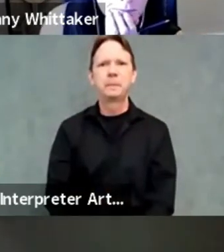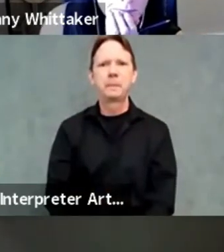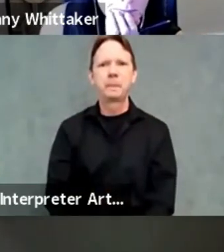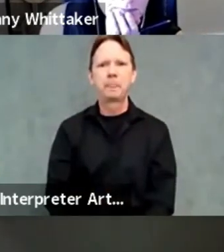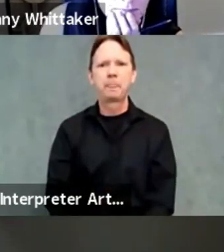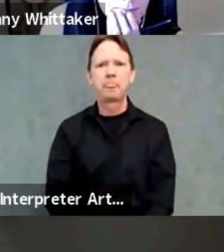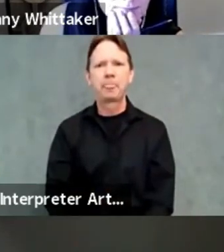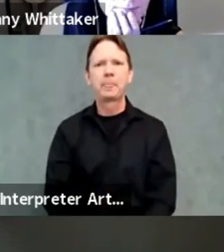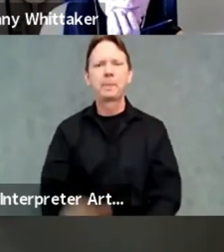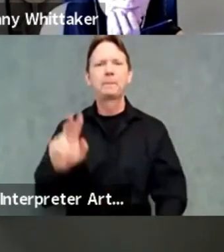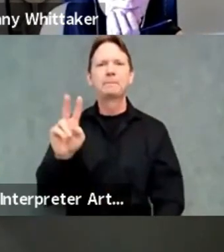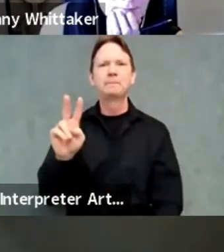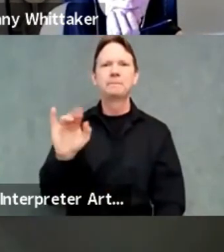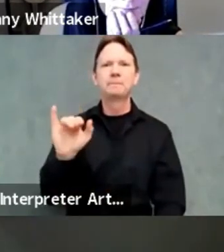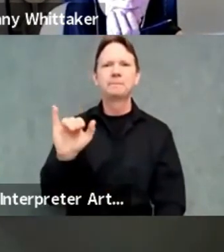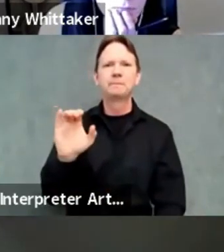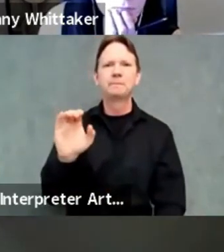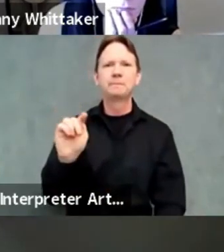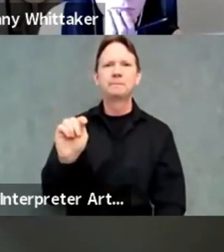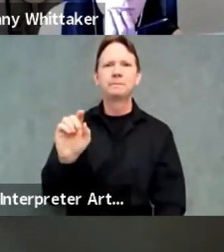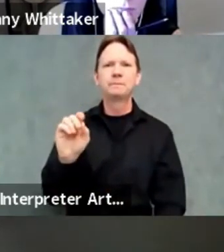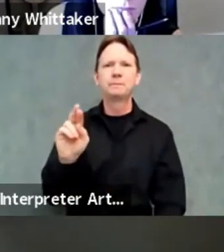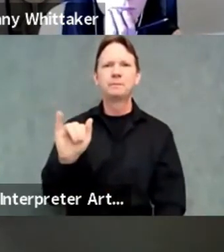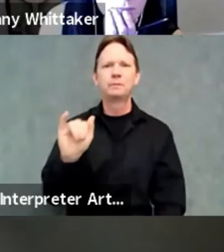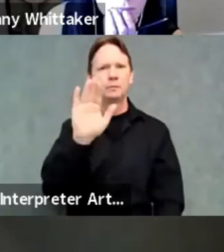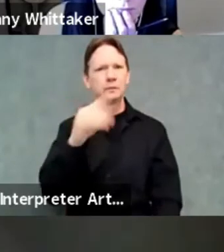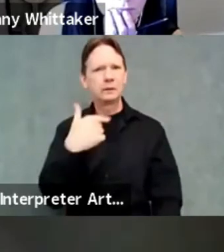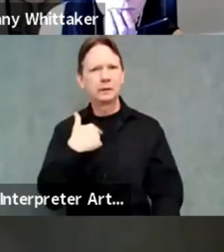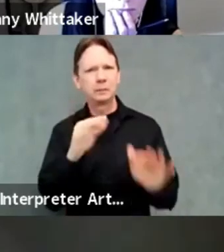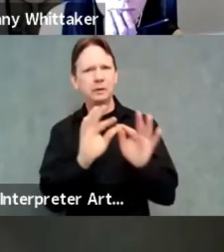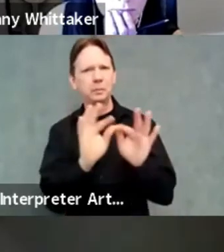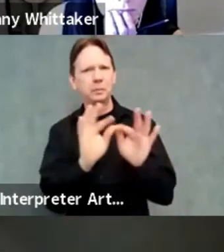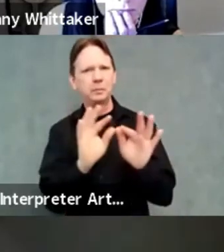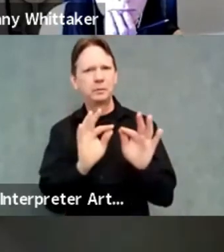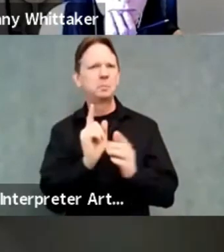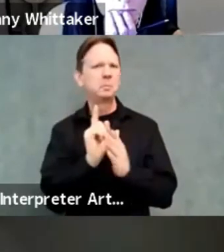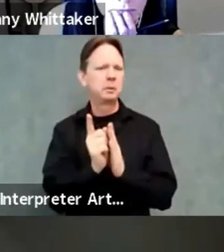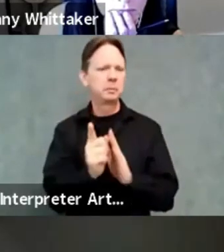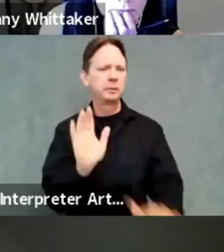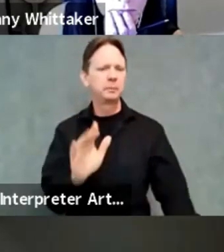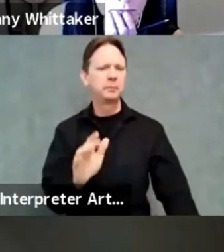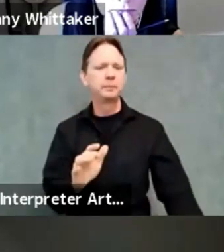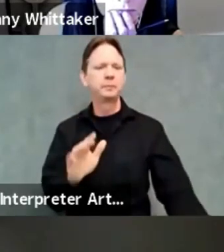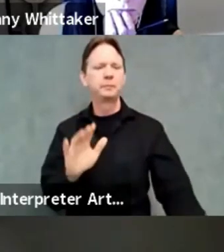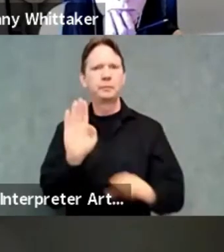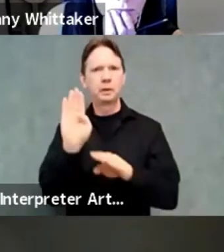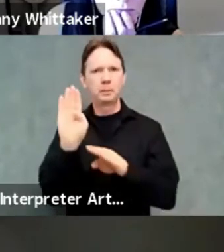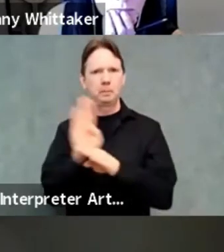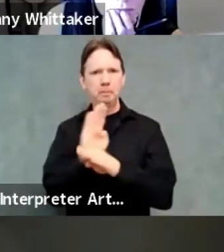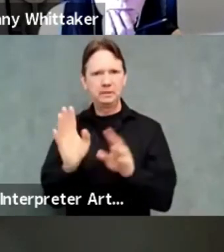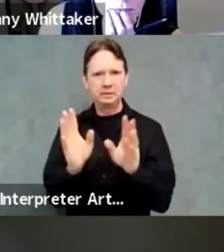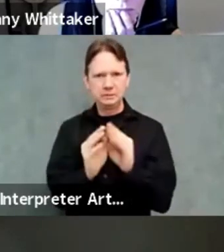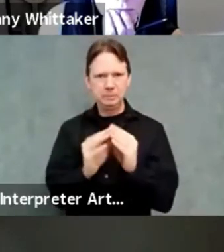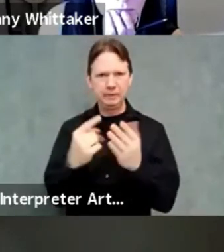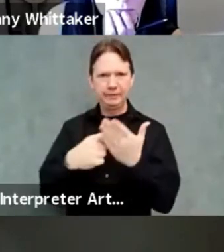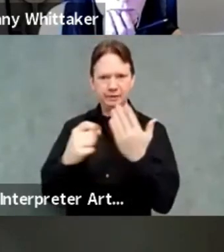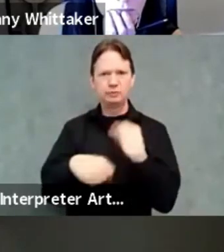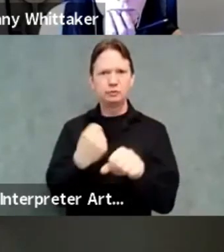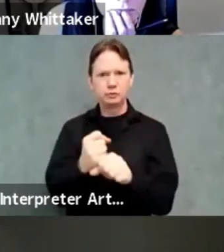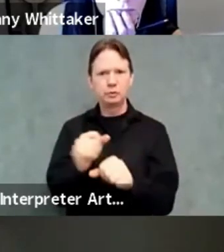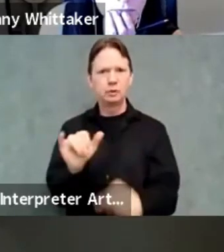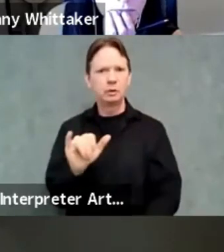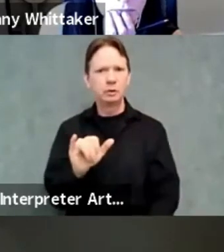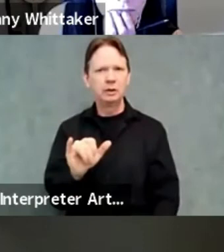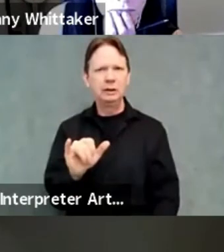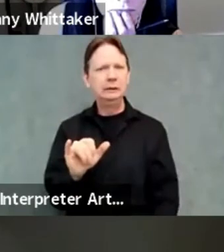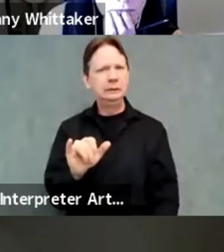at the moment? Sorry, I was going to say that the business meetings this year as well could be slightly